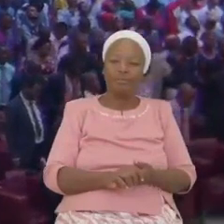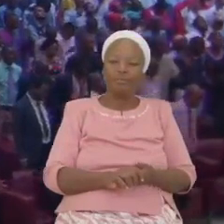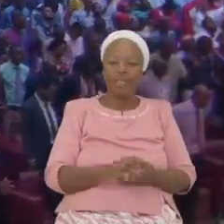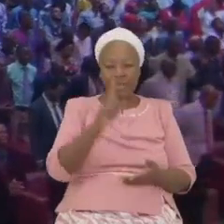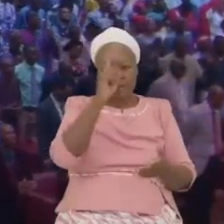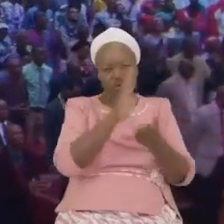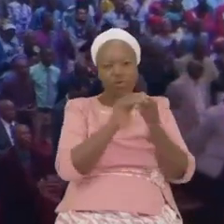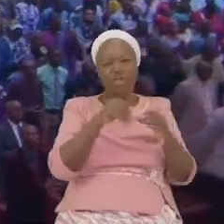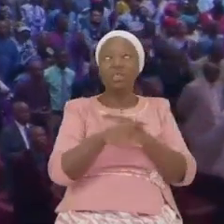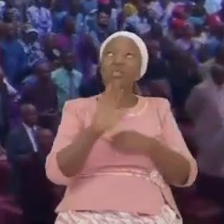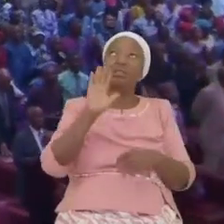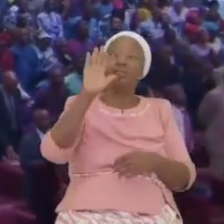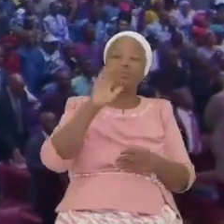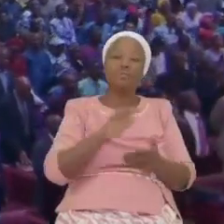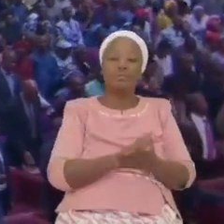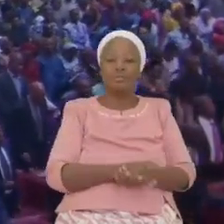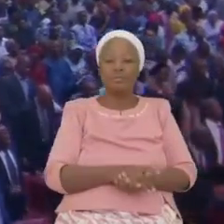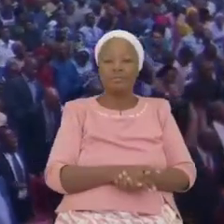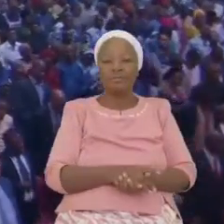Believe him.